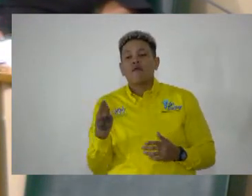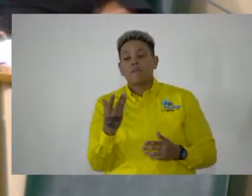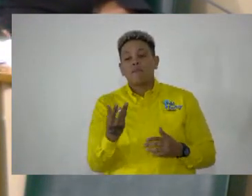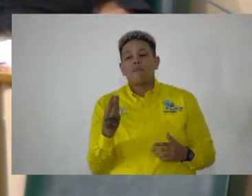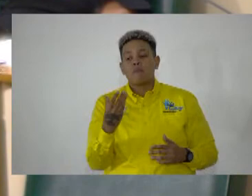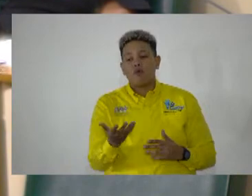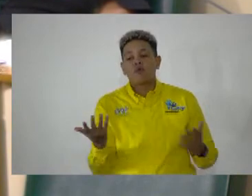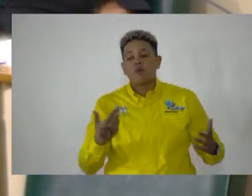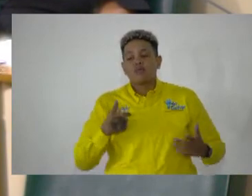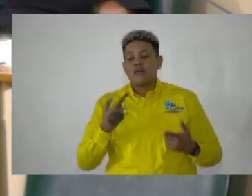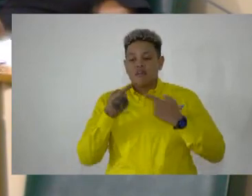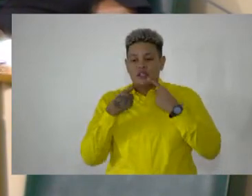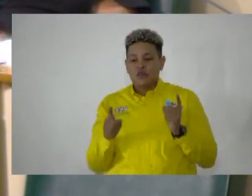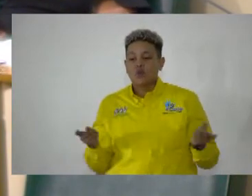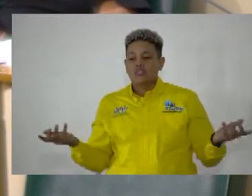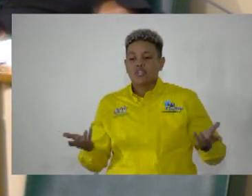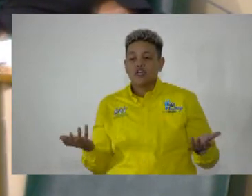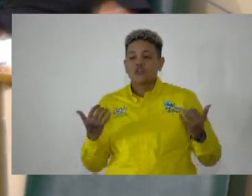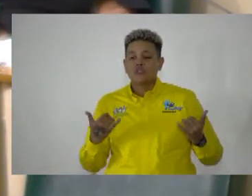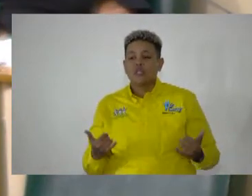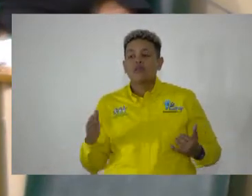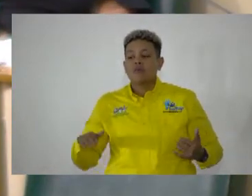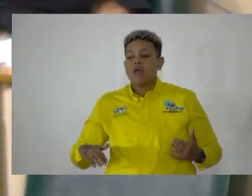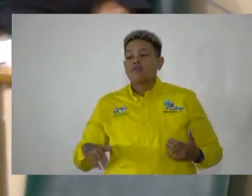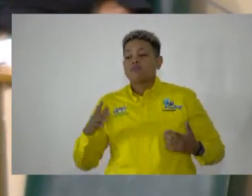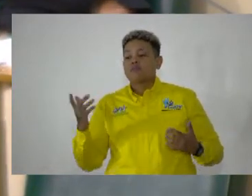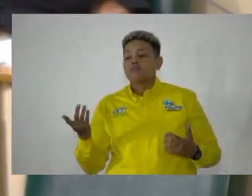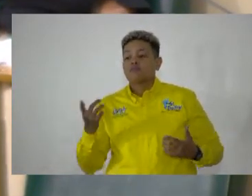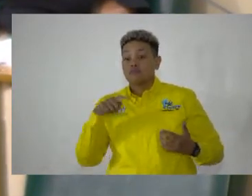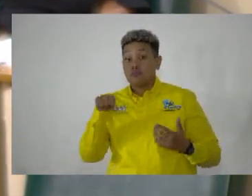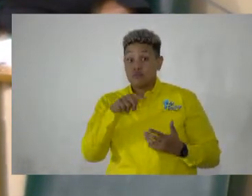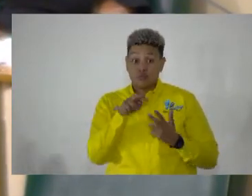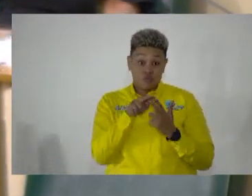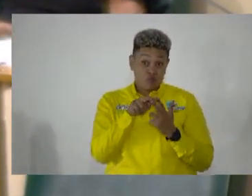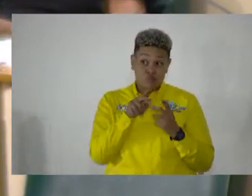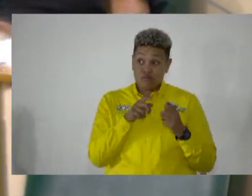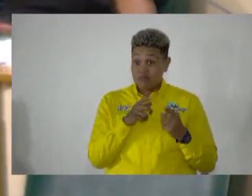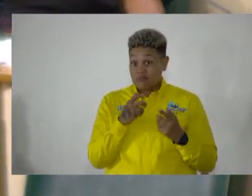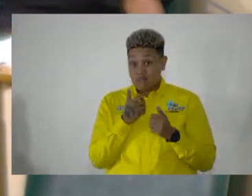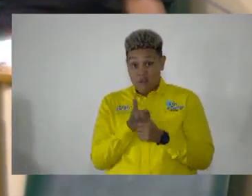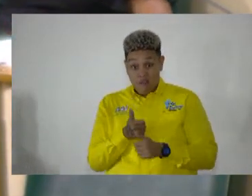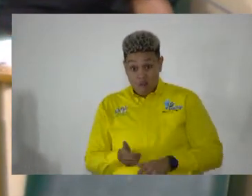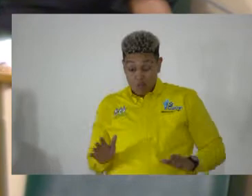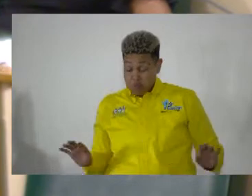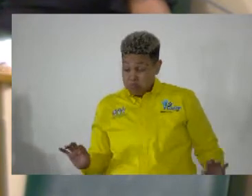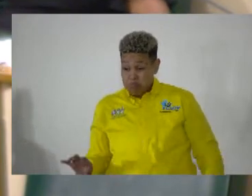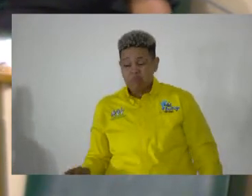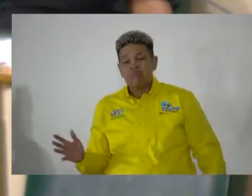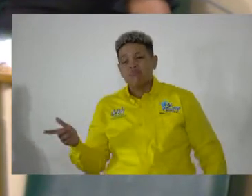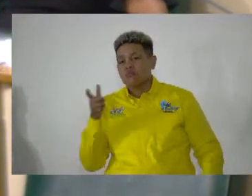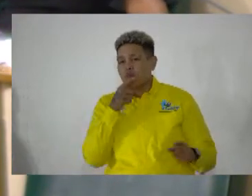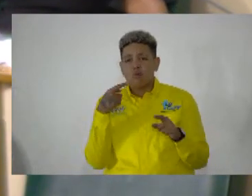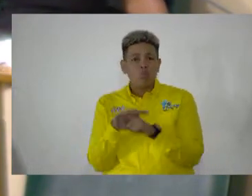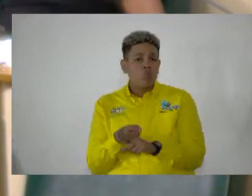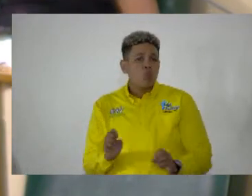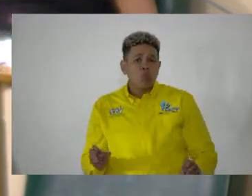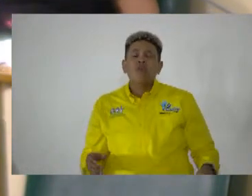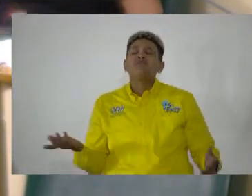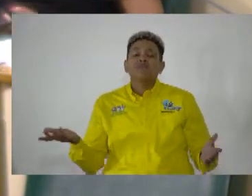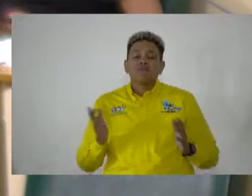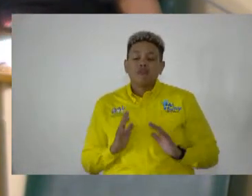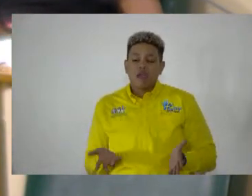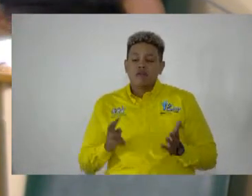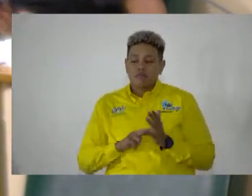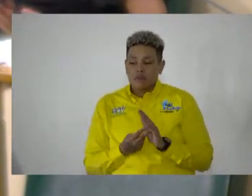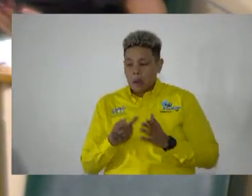and what I have announced here in Parliament. So as long as those two parameters are not in any way compromised, in other